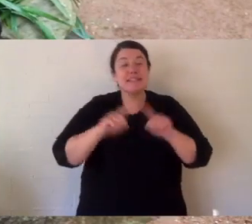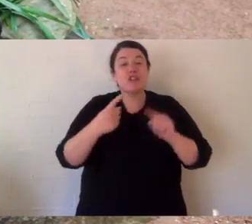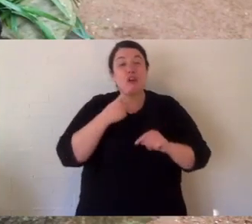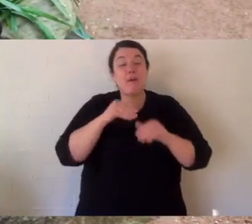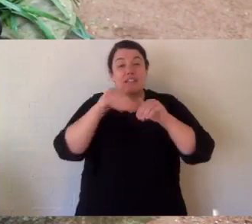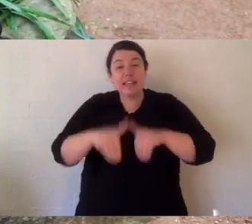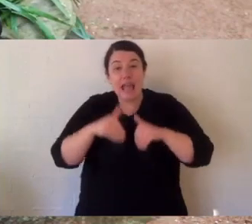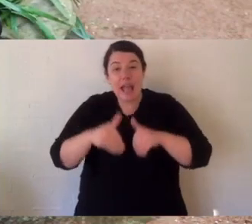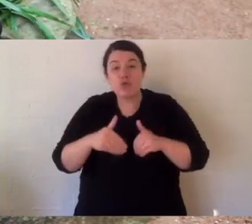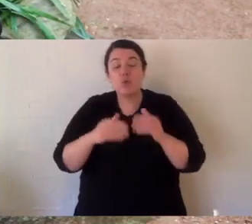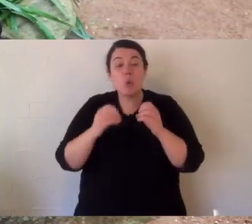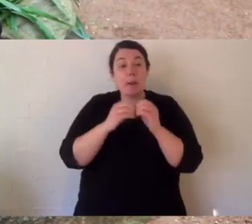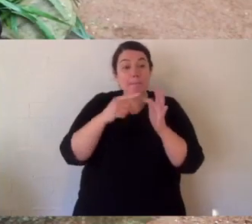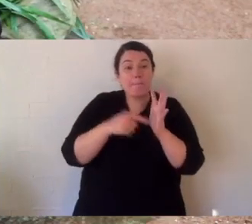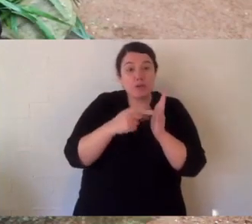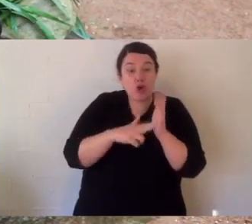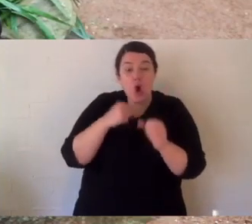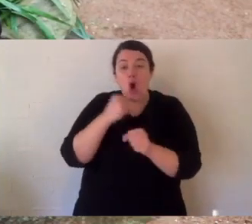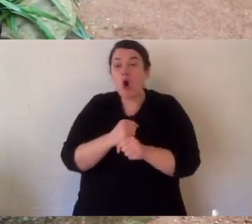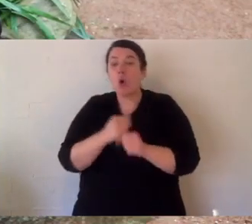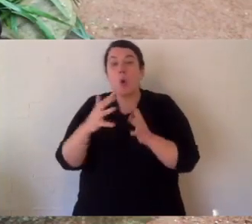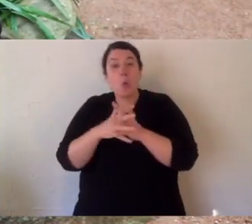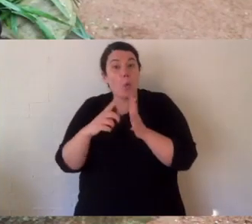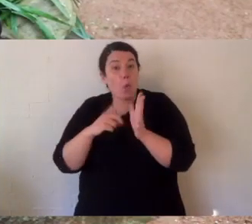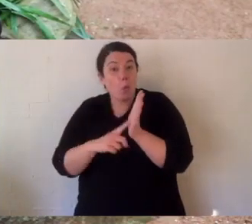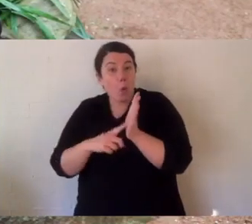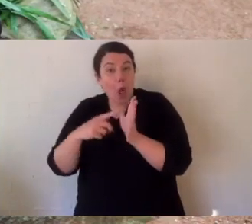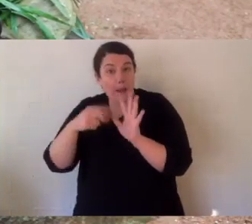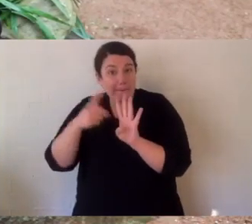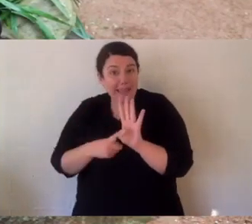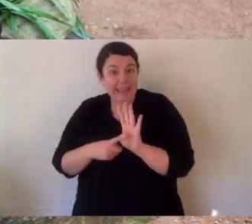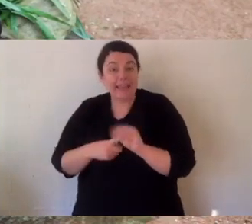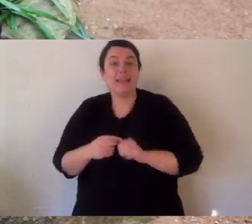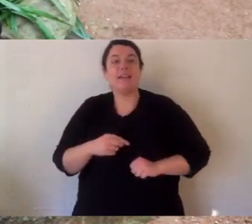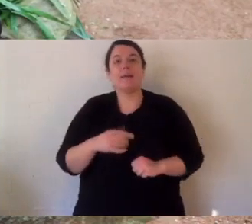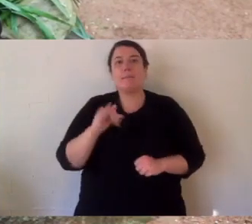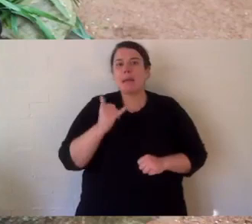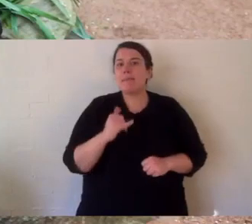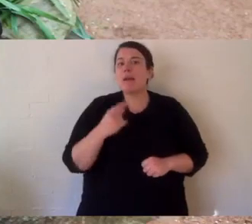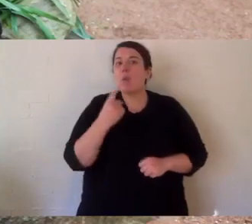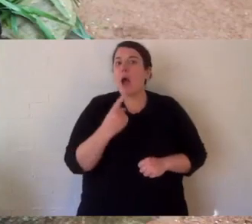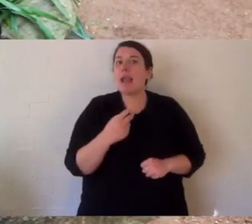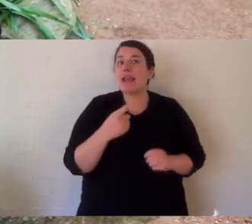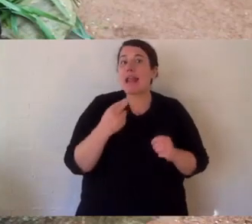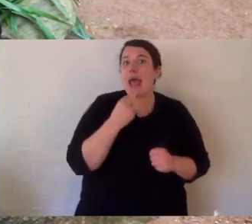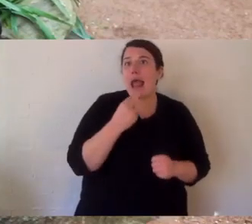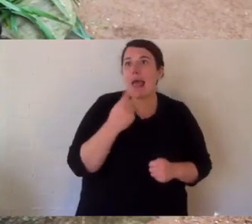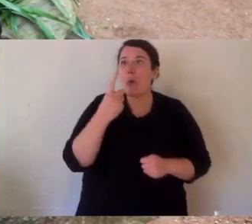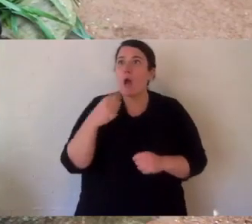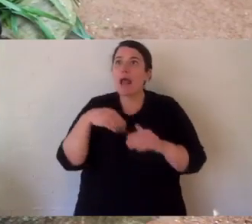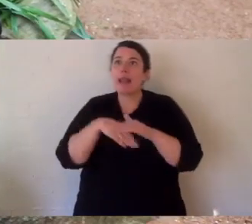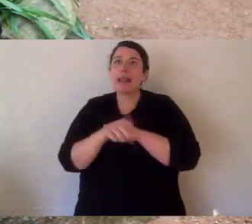another small marsupial, a species of kangaroo or wallaby or potteroo or bedong. I'd like one that lives in